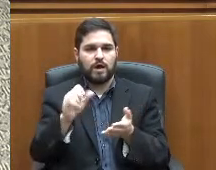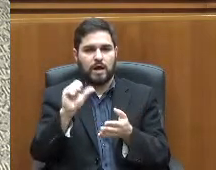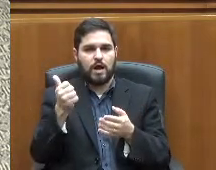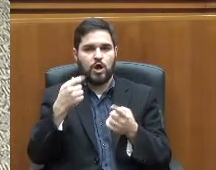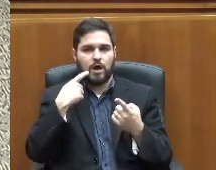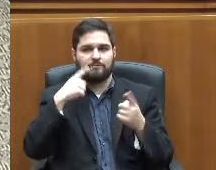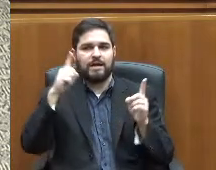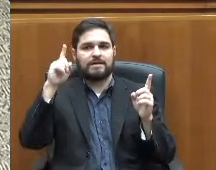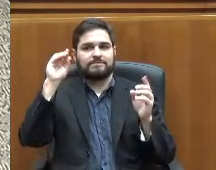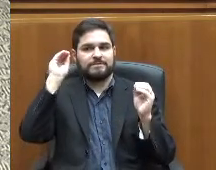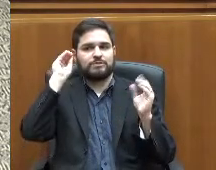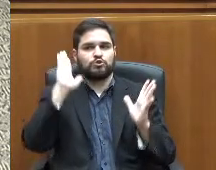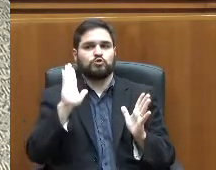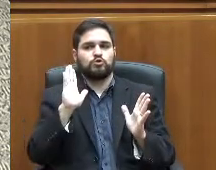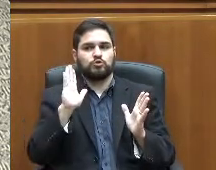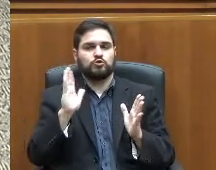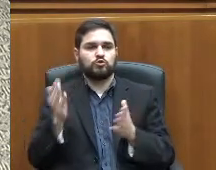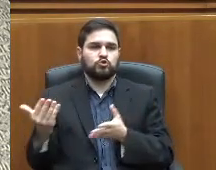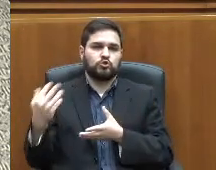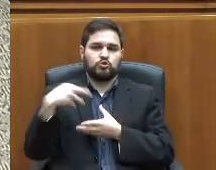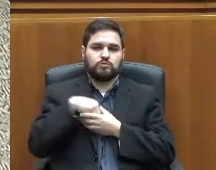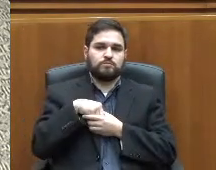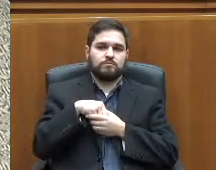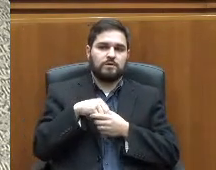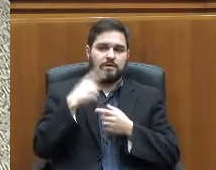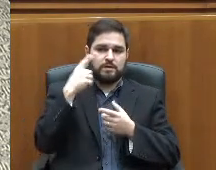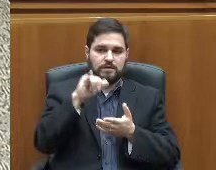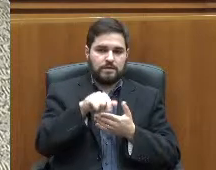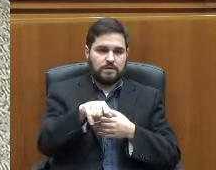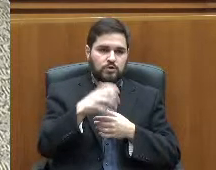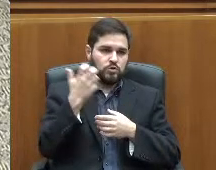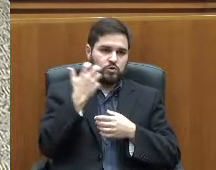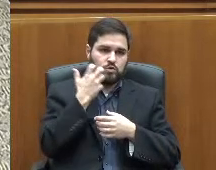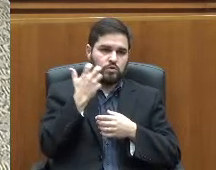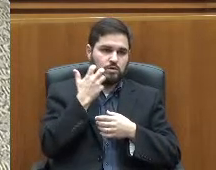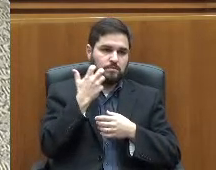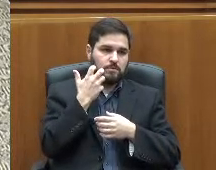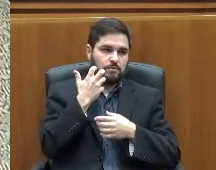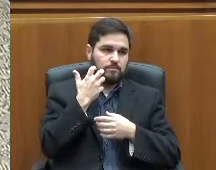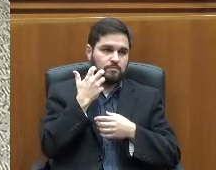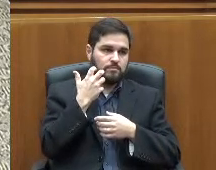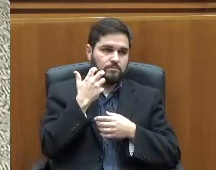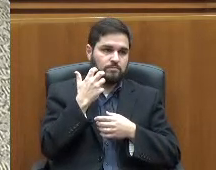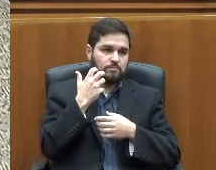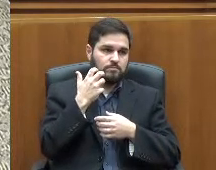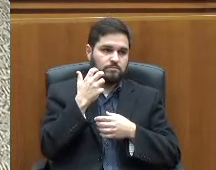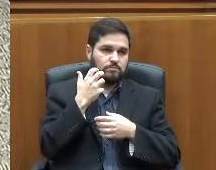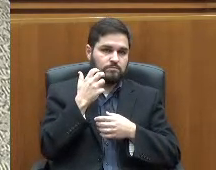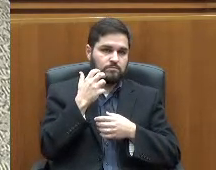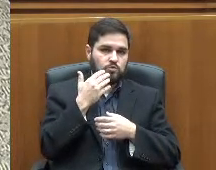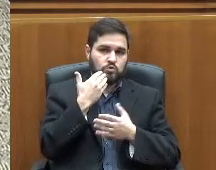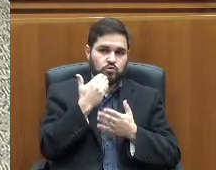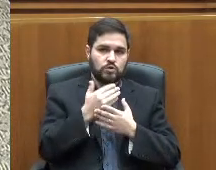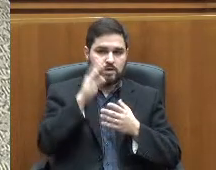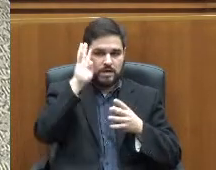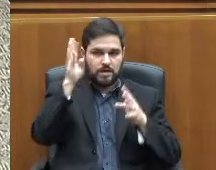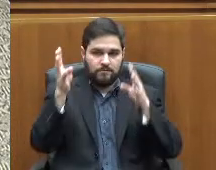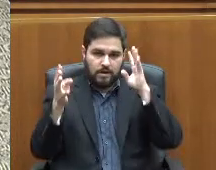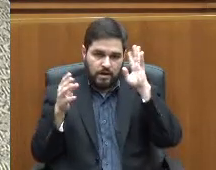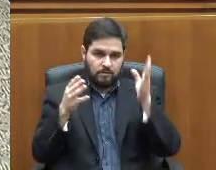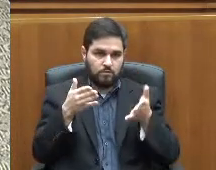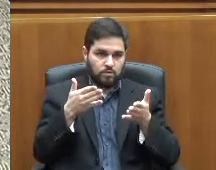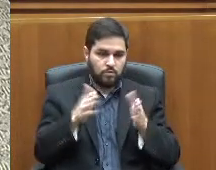teachers into the fold with them. I think that this is an incredibly innovative way to look